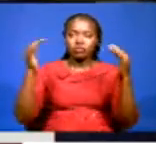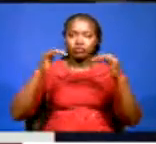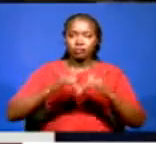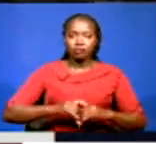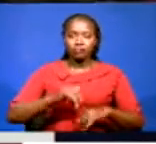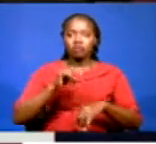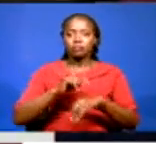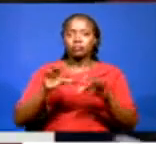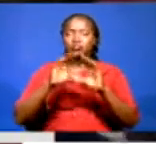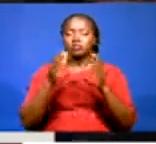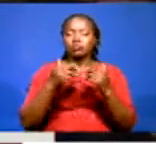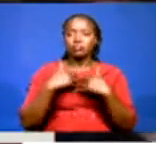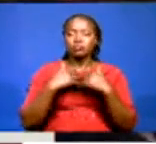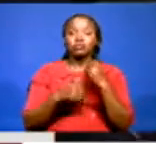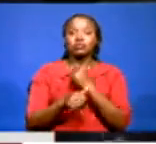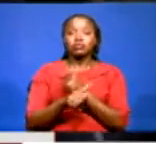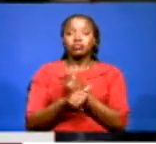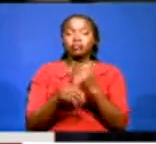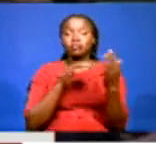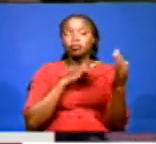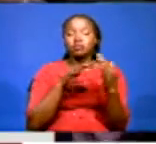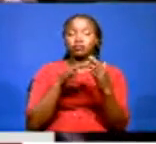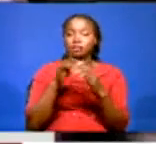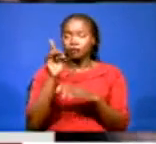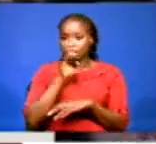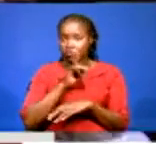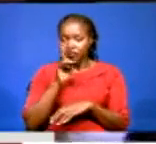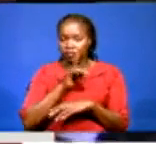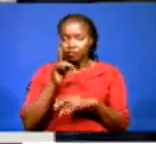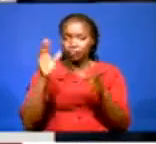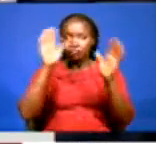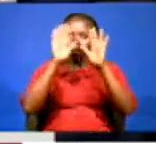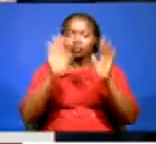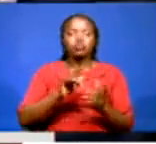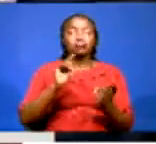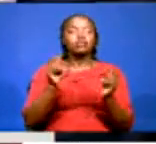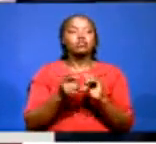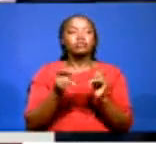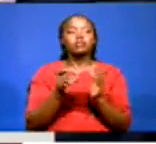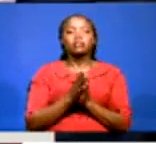when the world faces the threat of war, extremism, climate change, and alleged